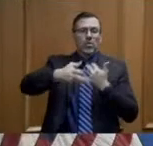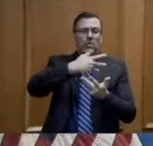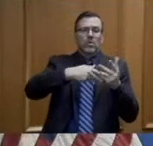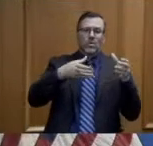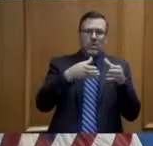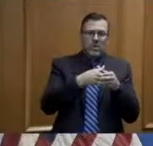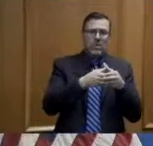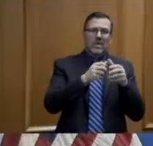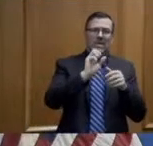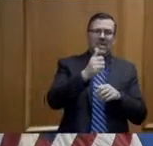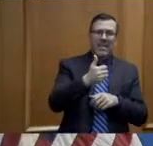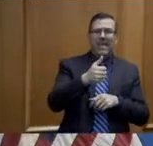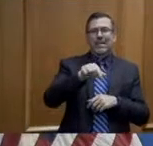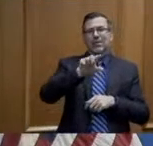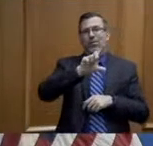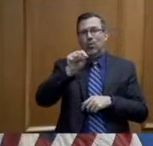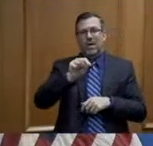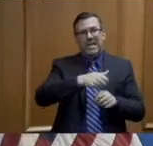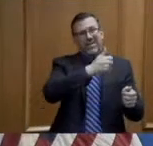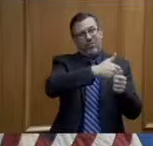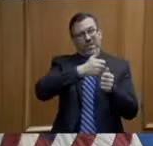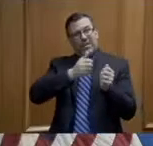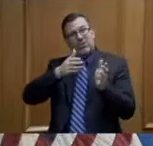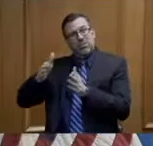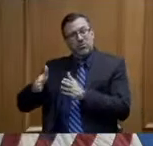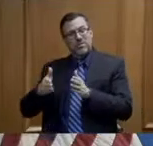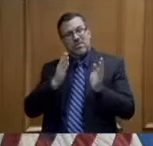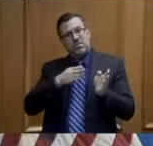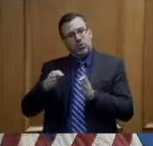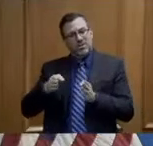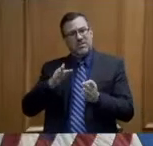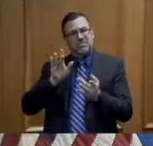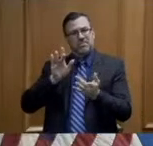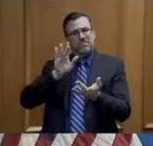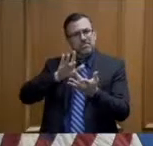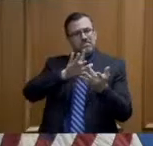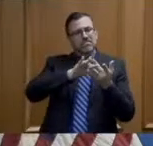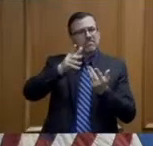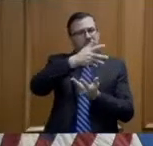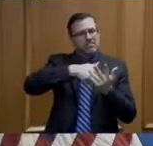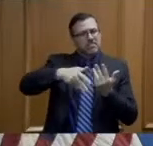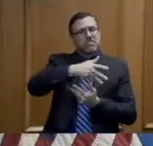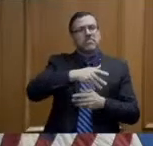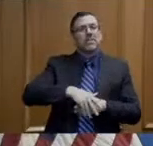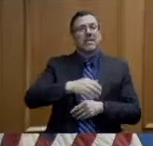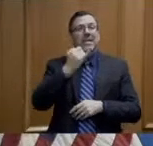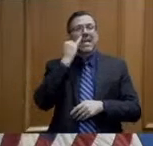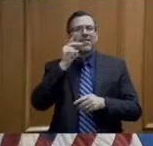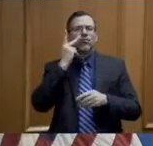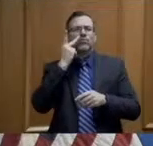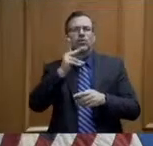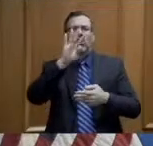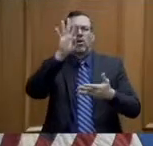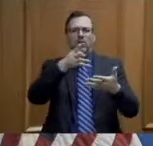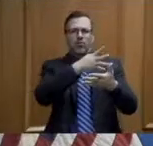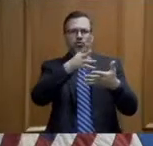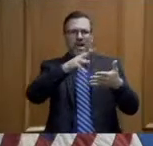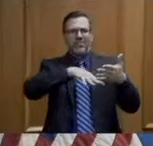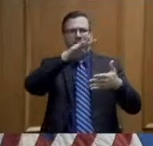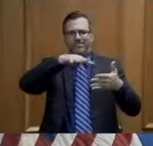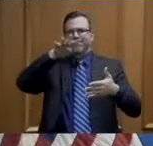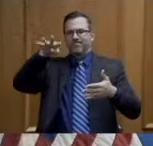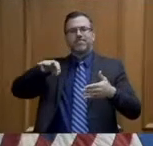person. And if you've seen some of those graphics where it shows the exponential increase based on each one, that can